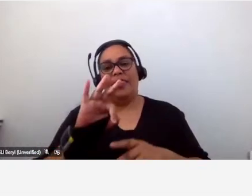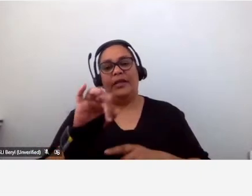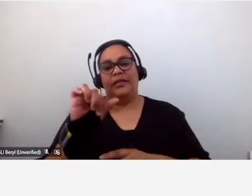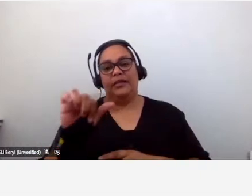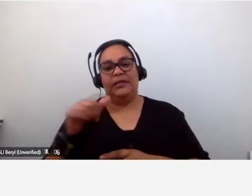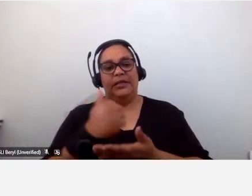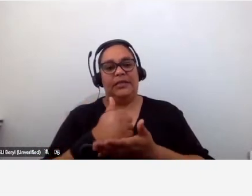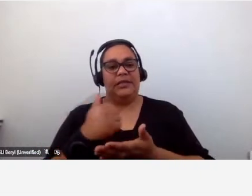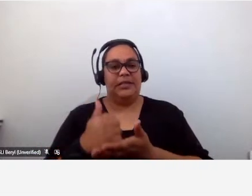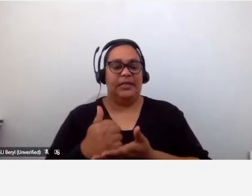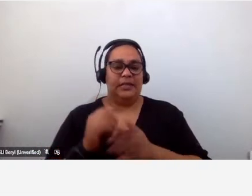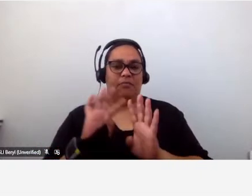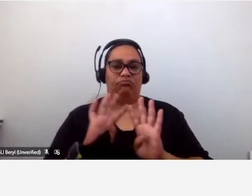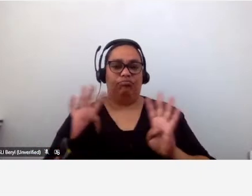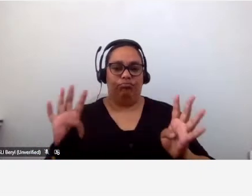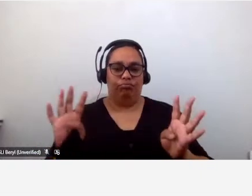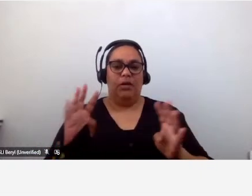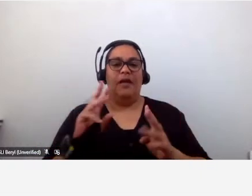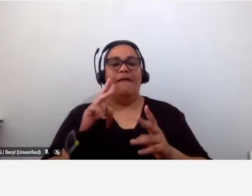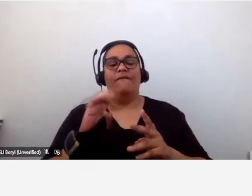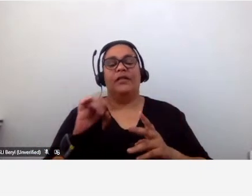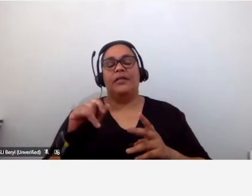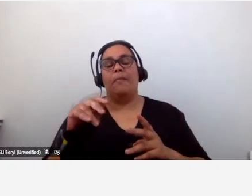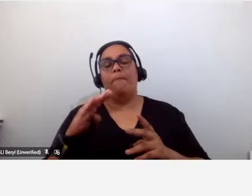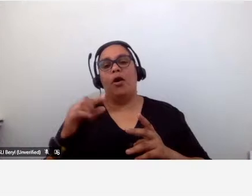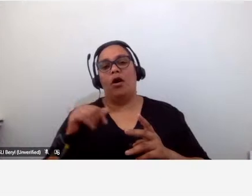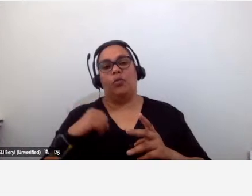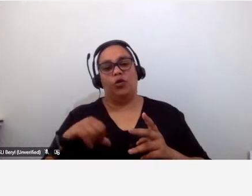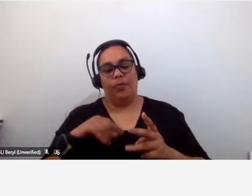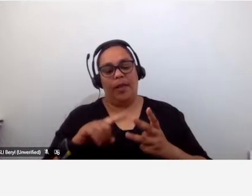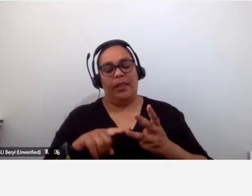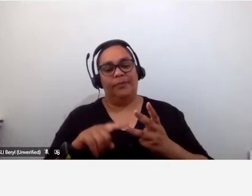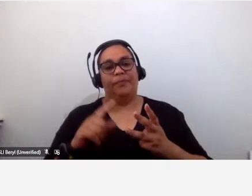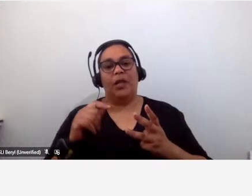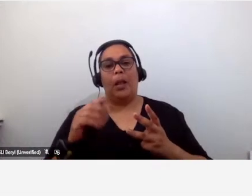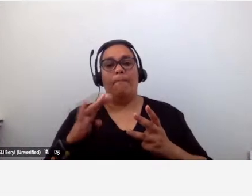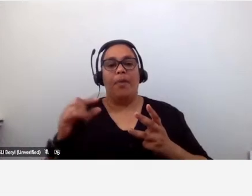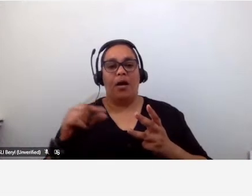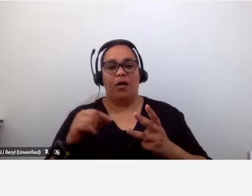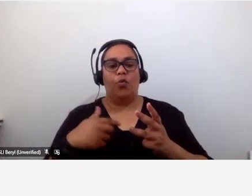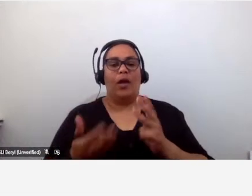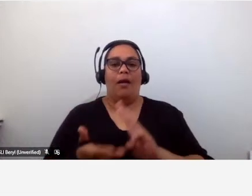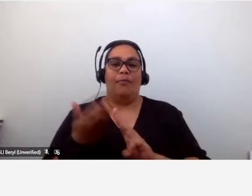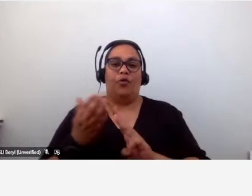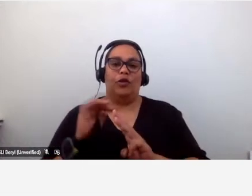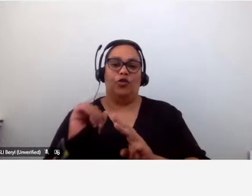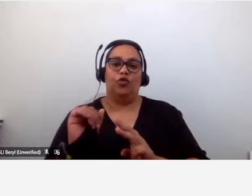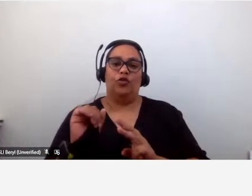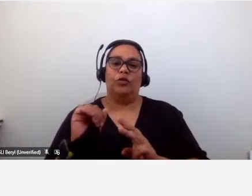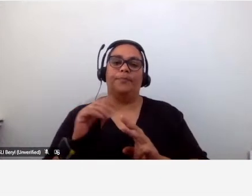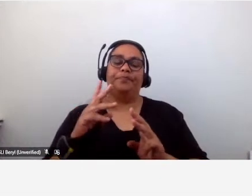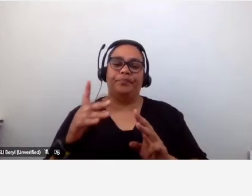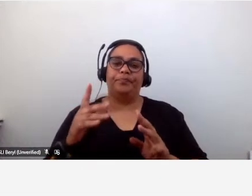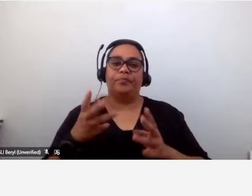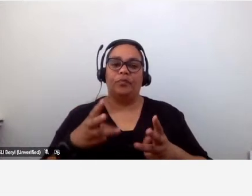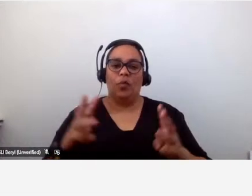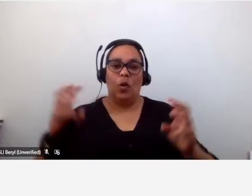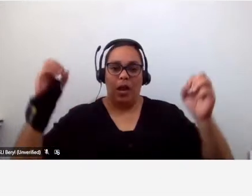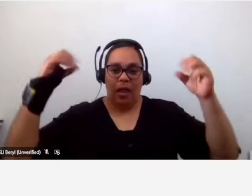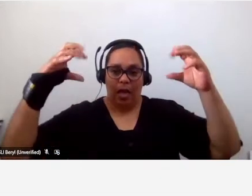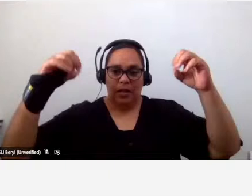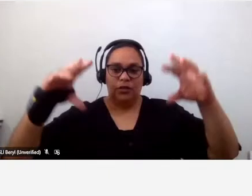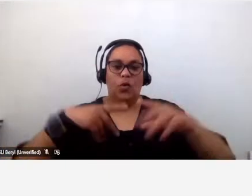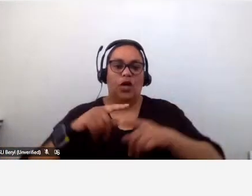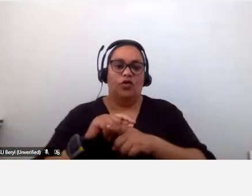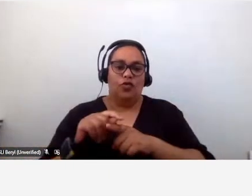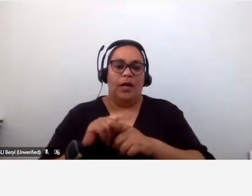36-seater pavilion. Witzenberg Municipality in Tulbagh, we upgraded the floodlights so that training